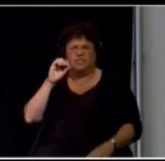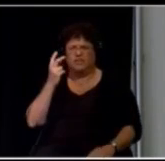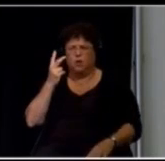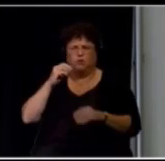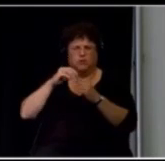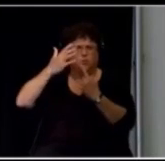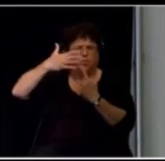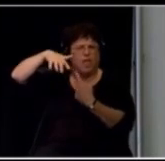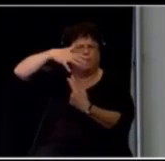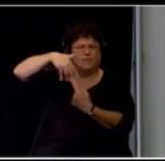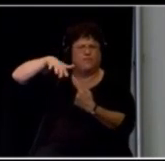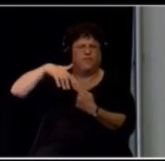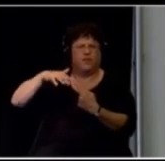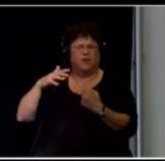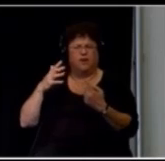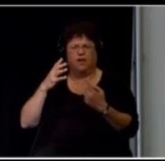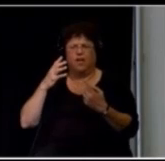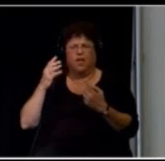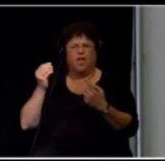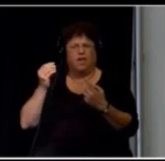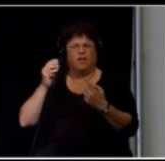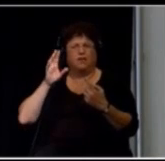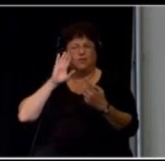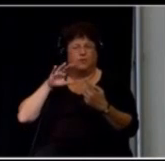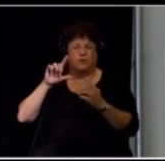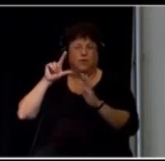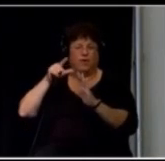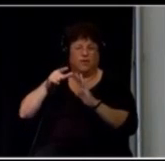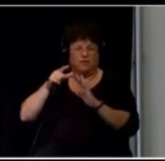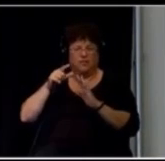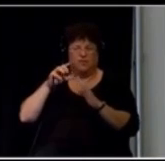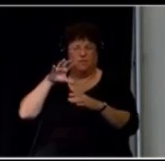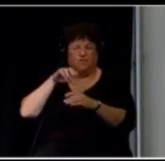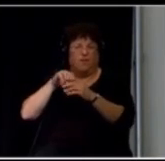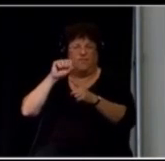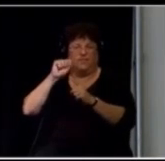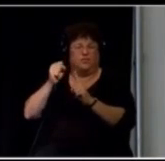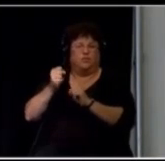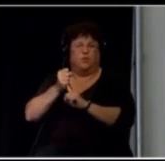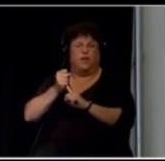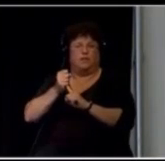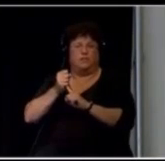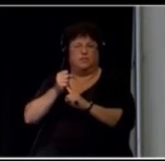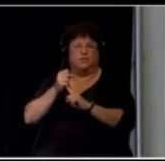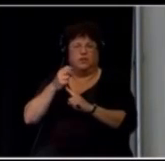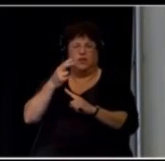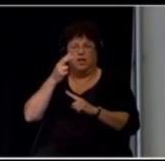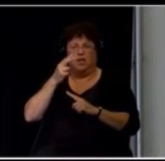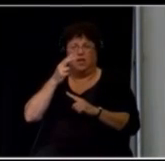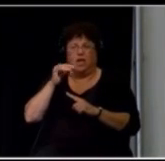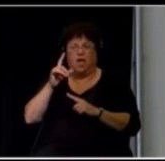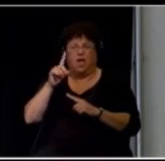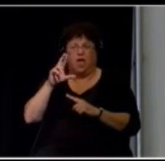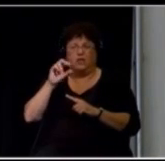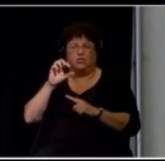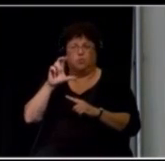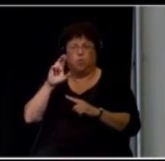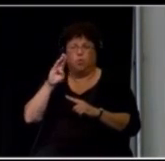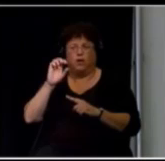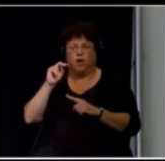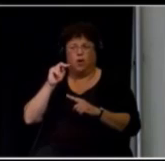in the atmosphere and you know, ultimately get into a situation of hydrocarbon scarcity, which would